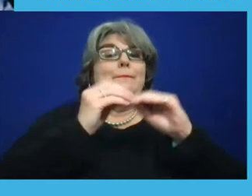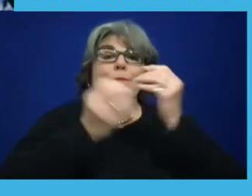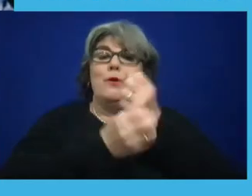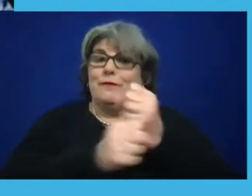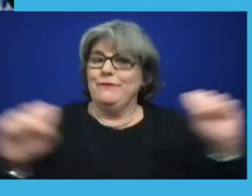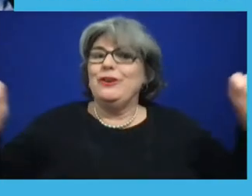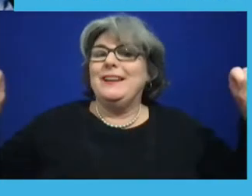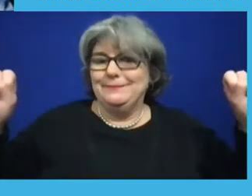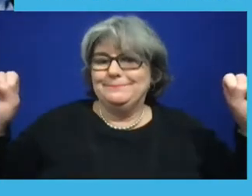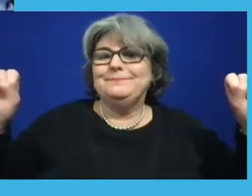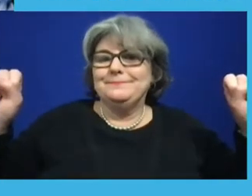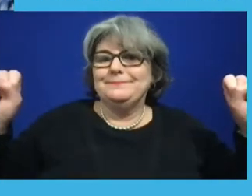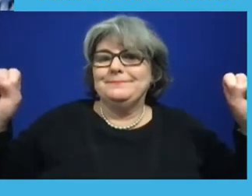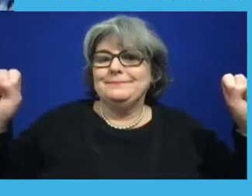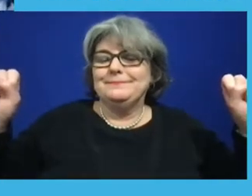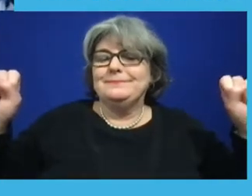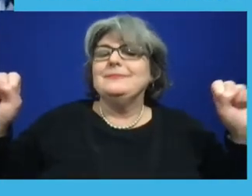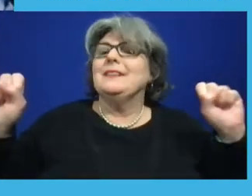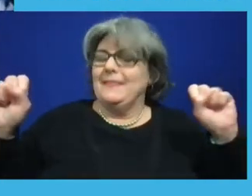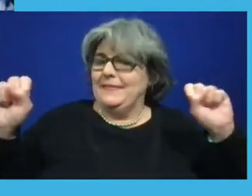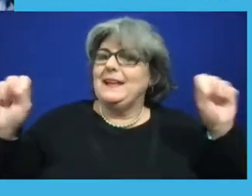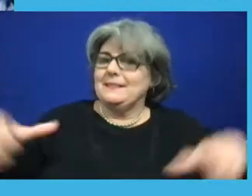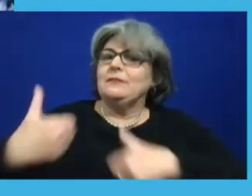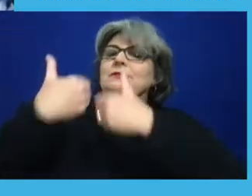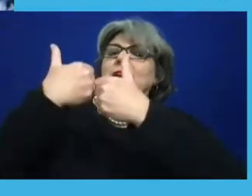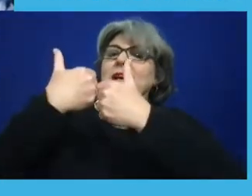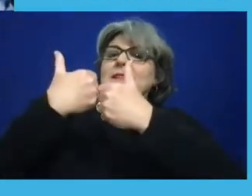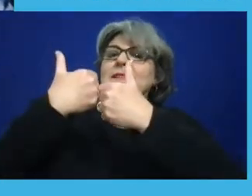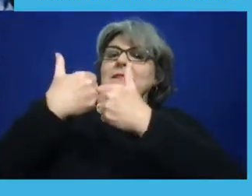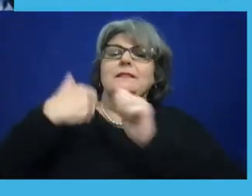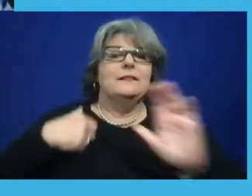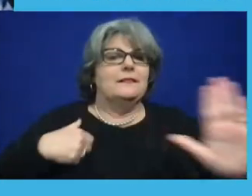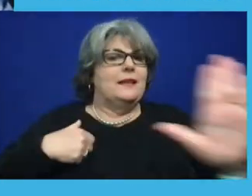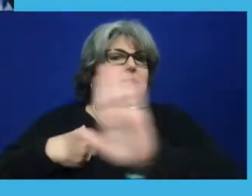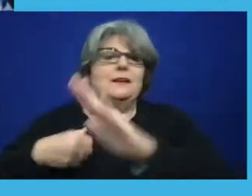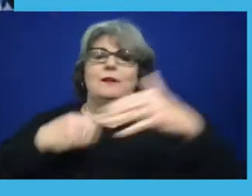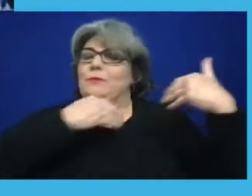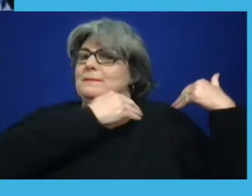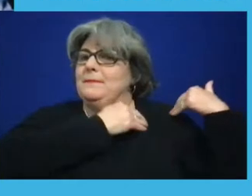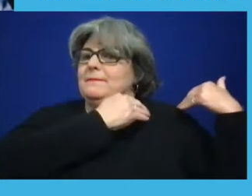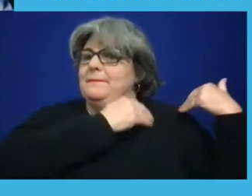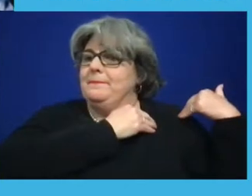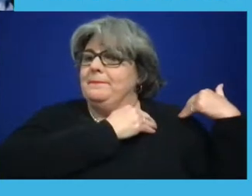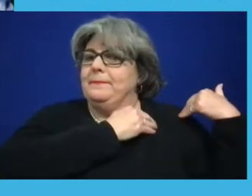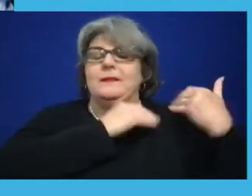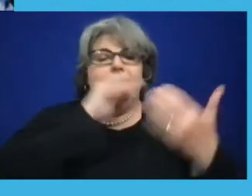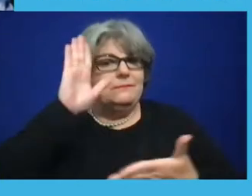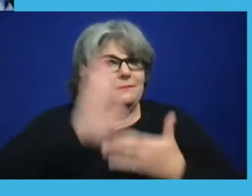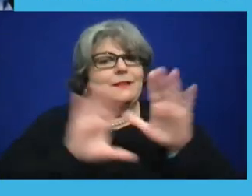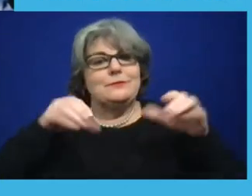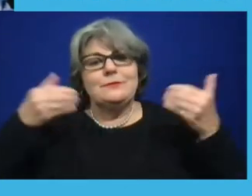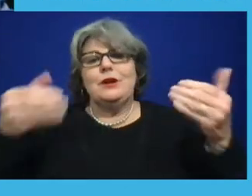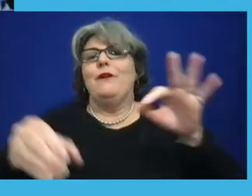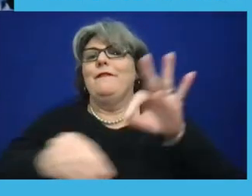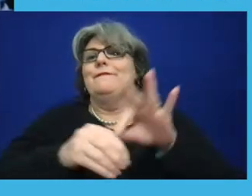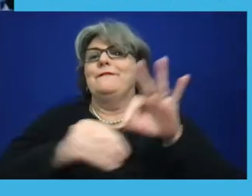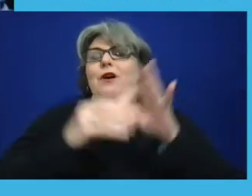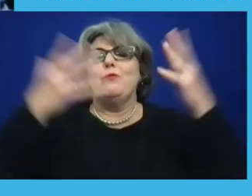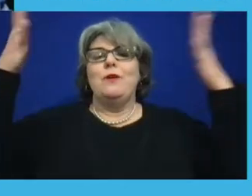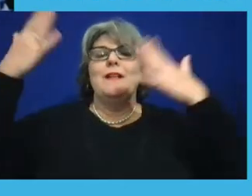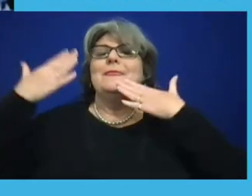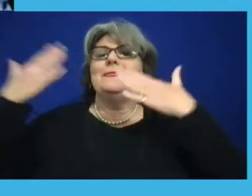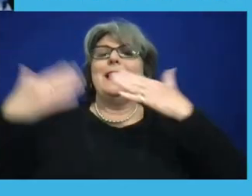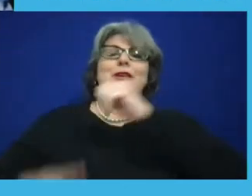more just and more equal and more free. That's our task. That's our